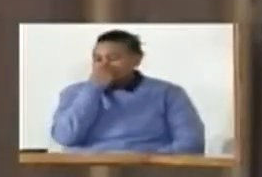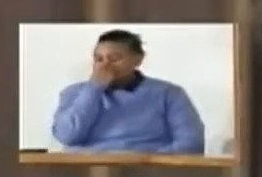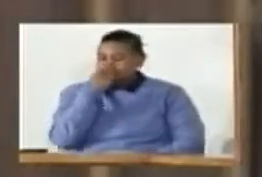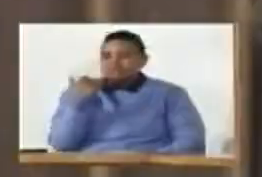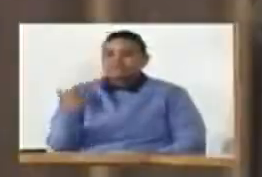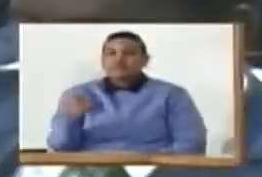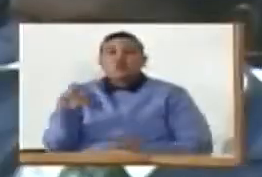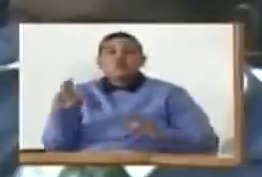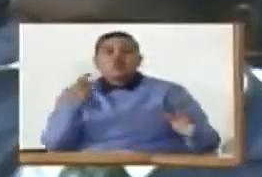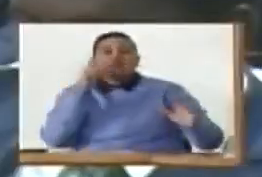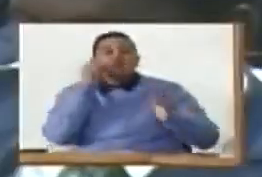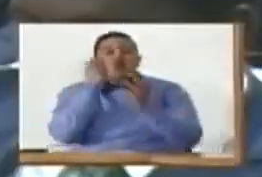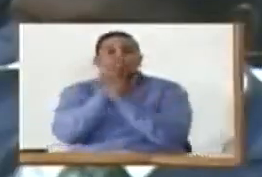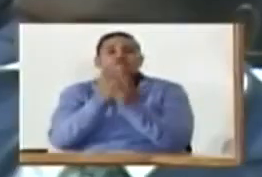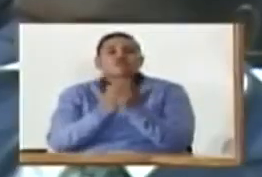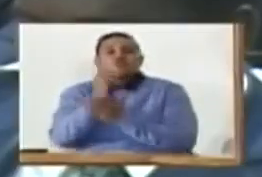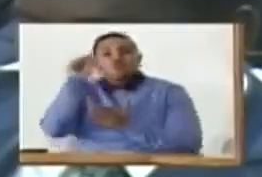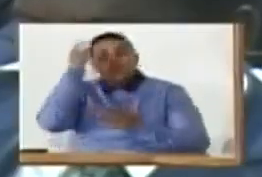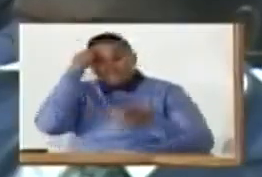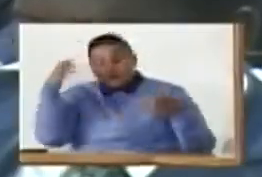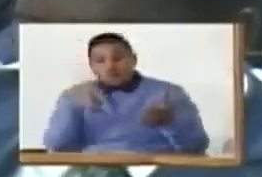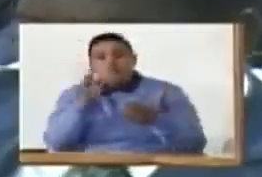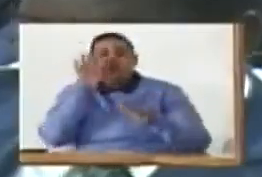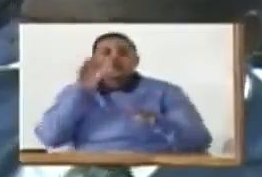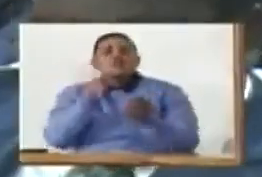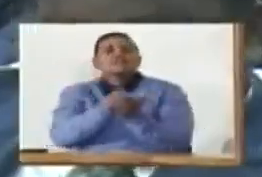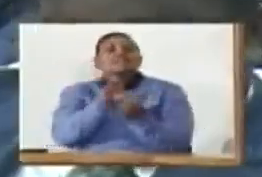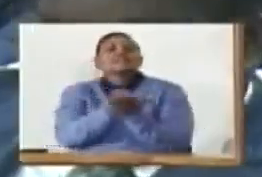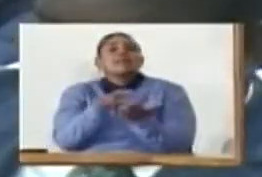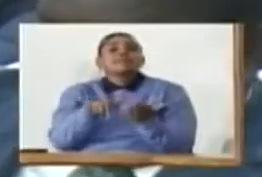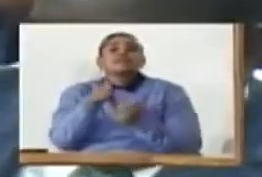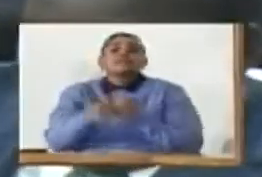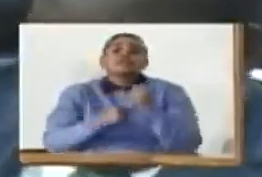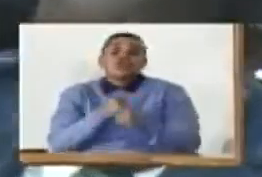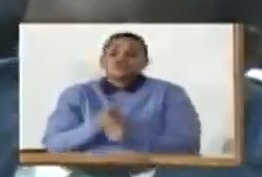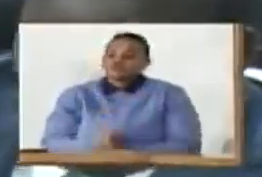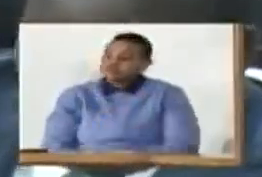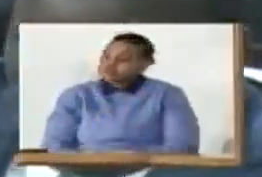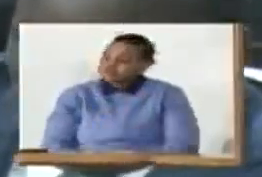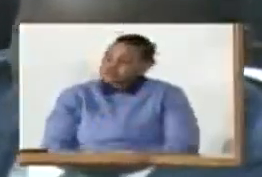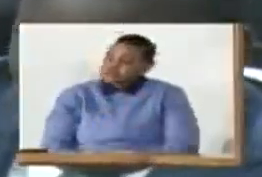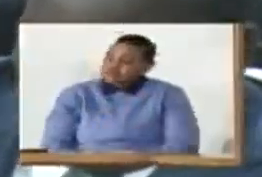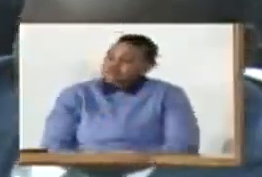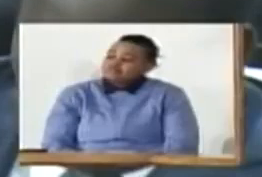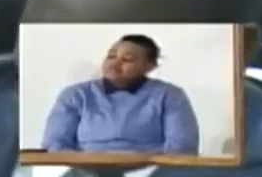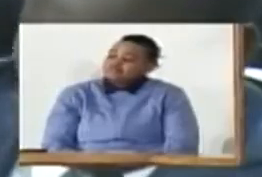now ready for approval by Cabinet and will be tabled this year.